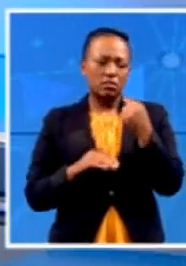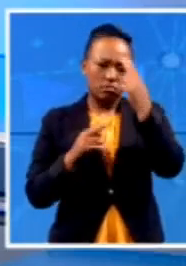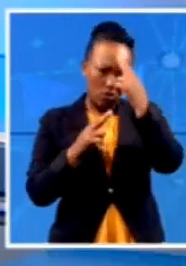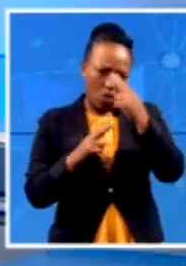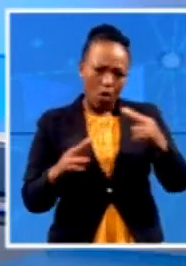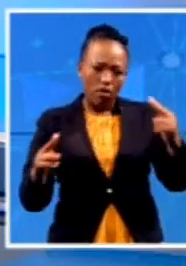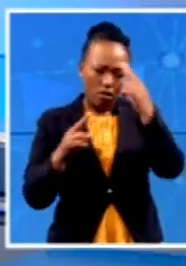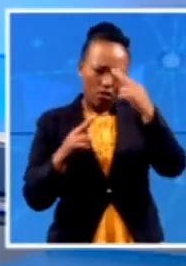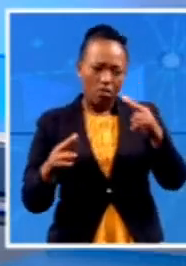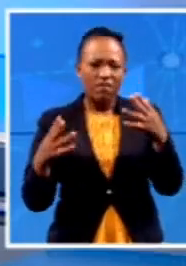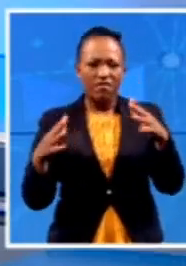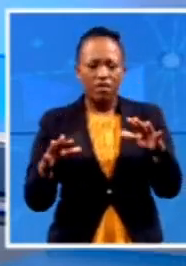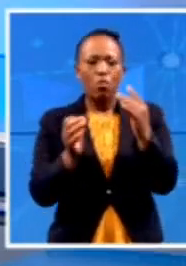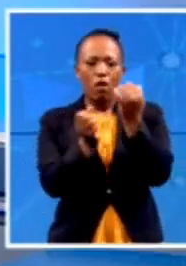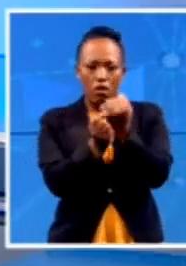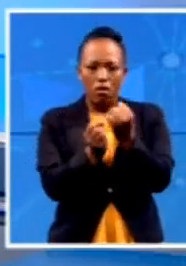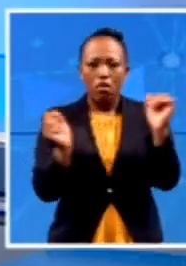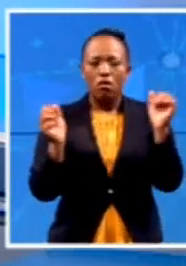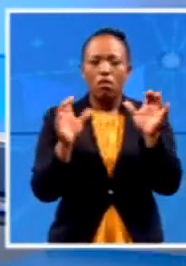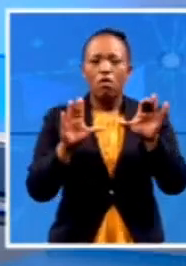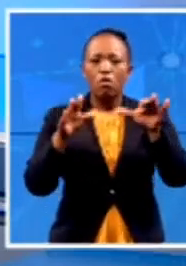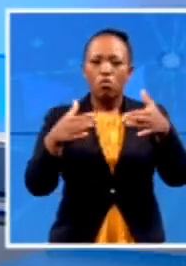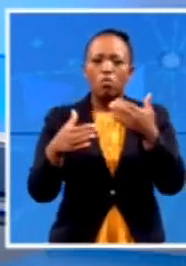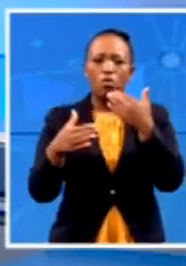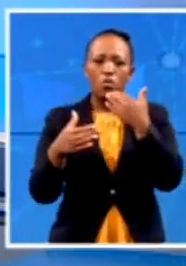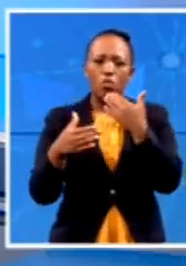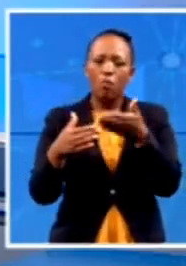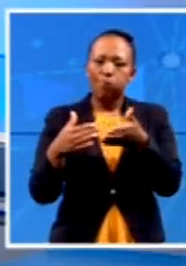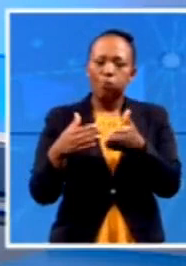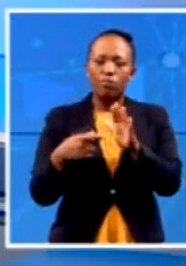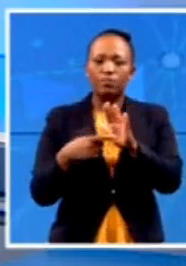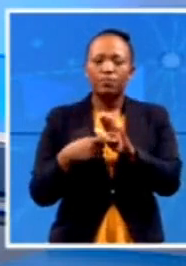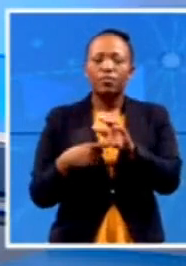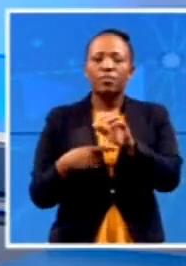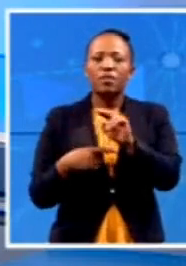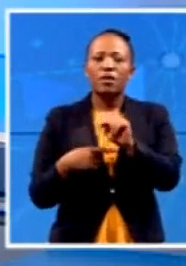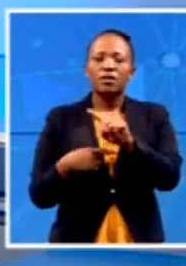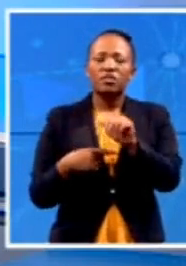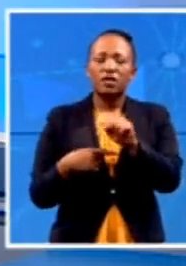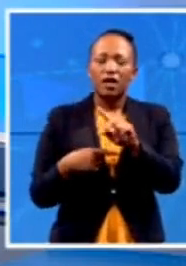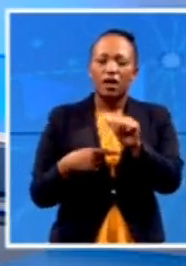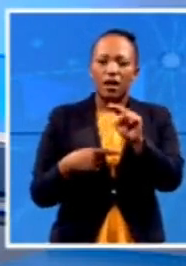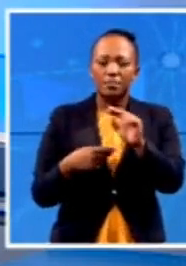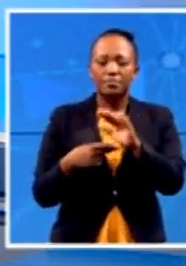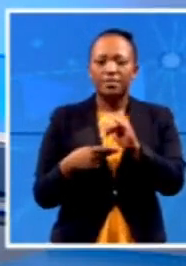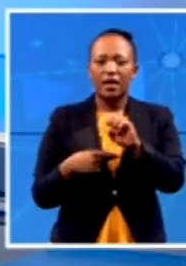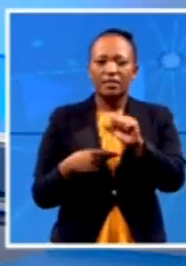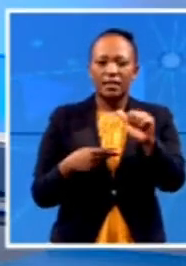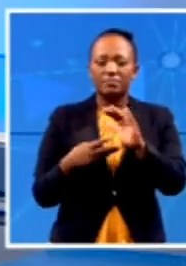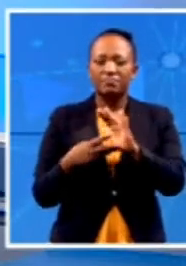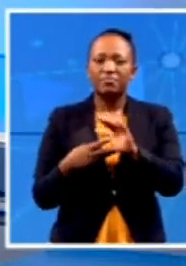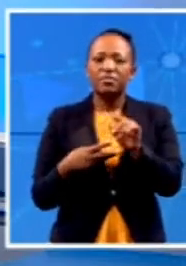The group, which included people like Sisa Njikelana, Ngcobo, Frank Chikane, Archie Gumede, Nair and Sam